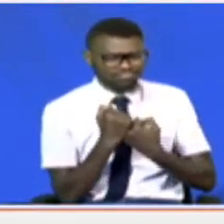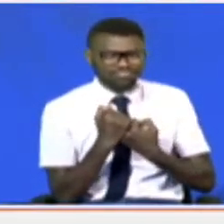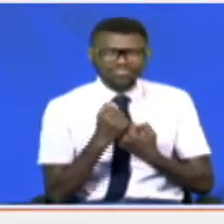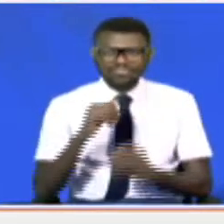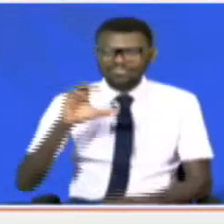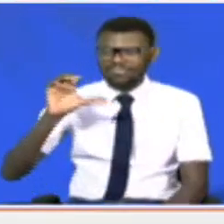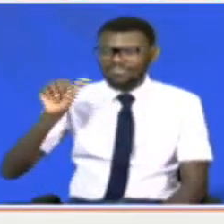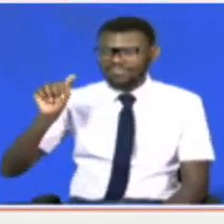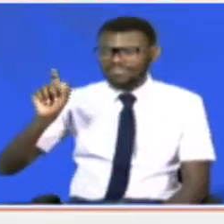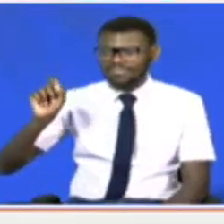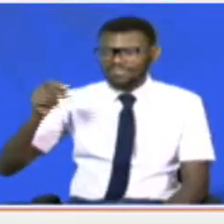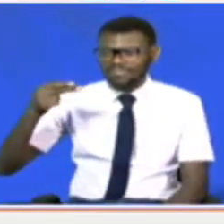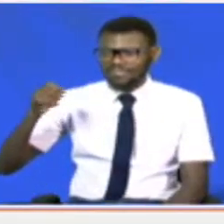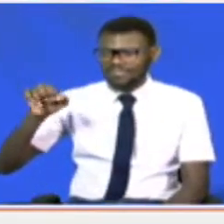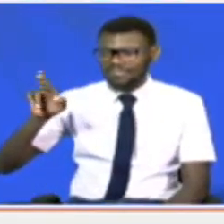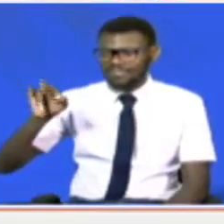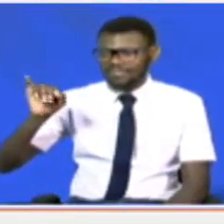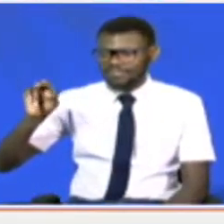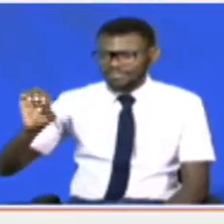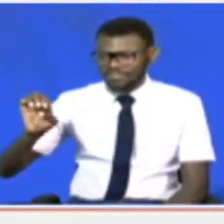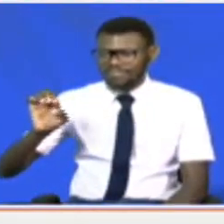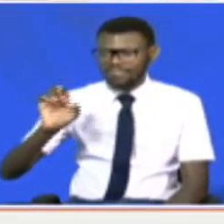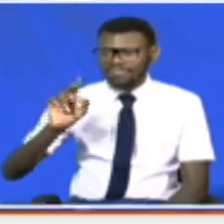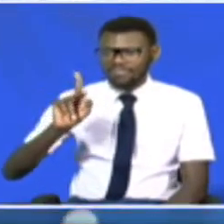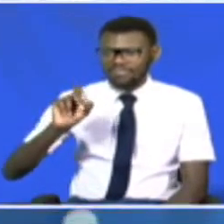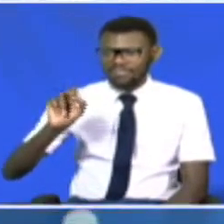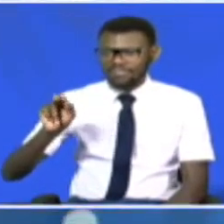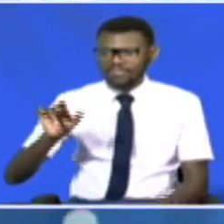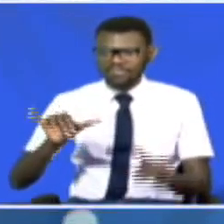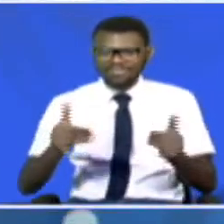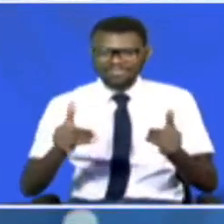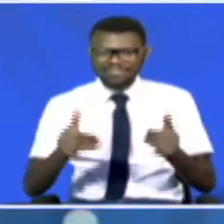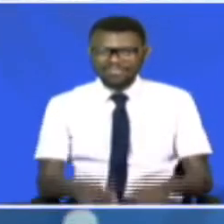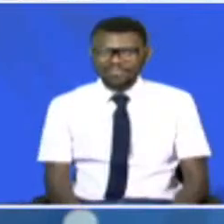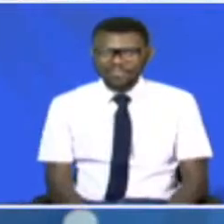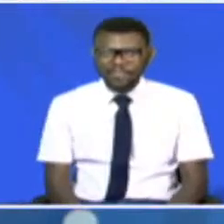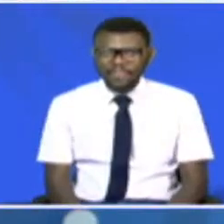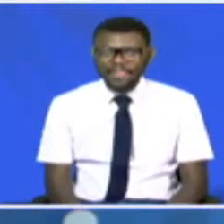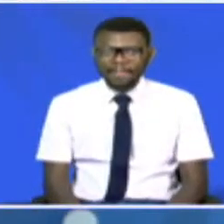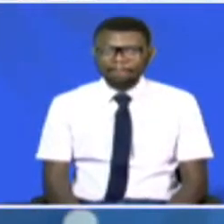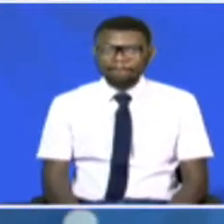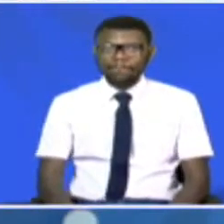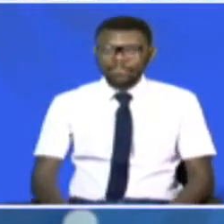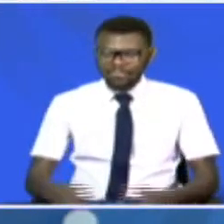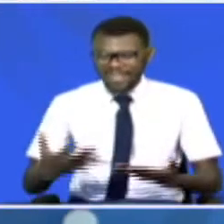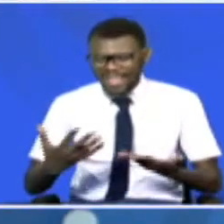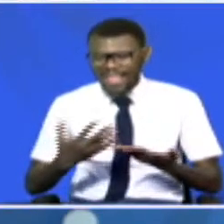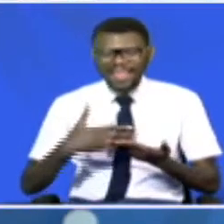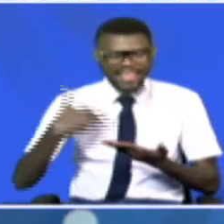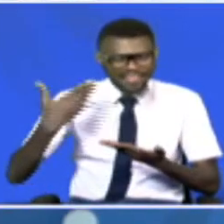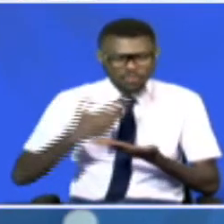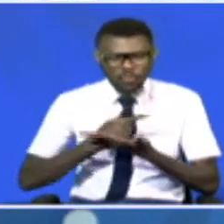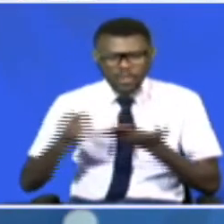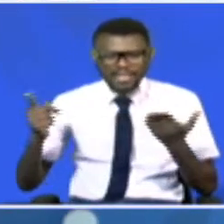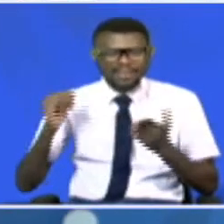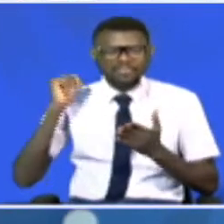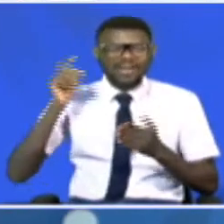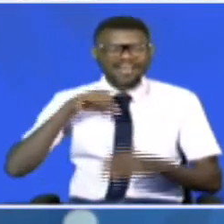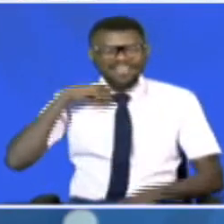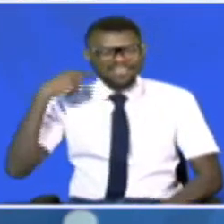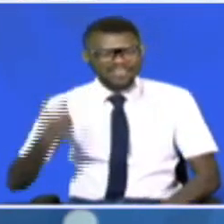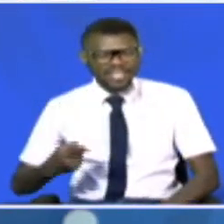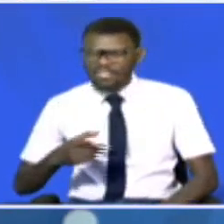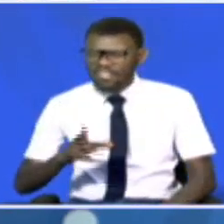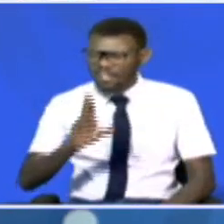Catherine Imurugit, KT News. In our weekly satire, we ask, how come